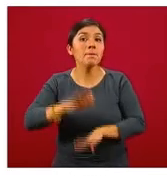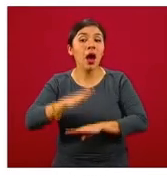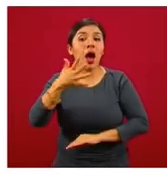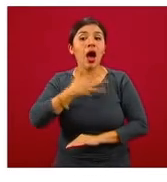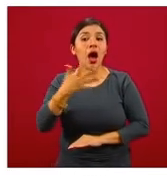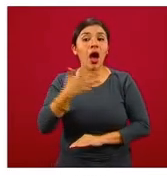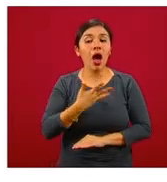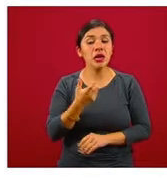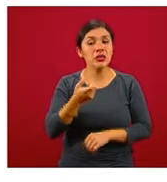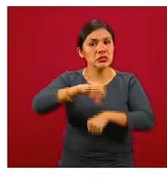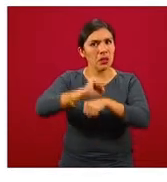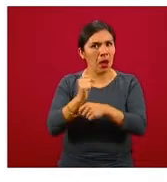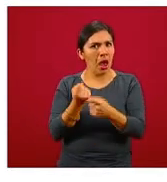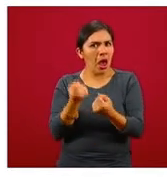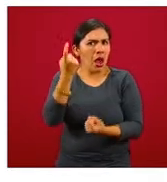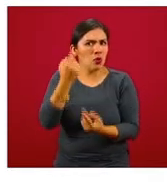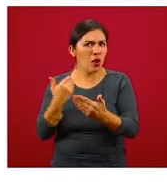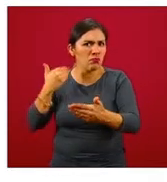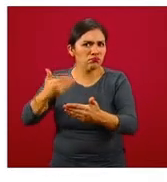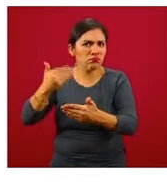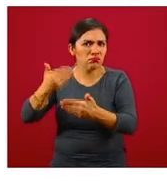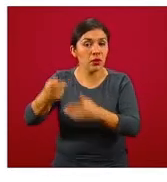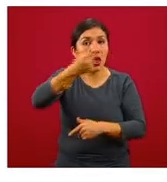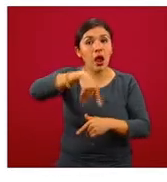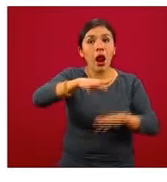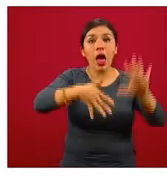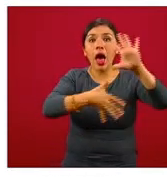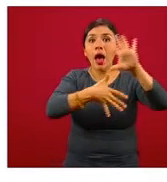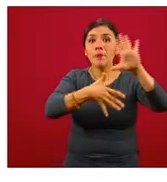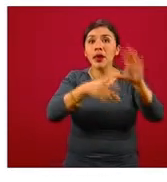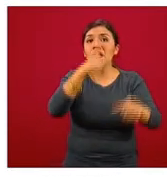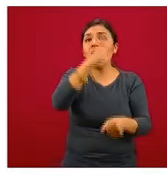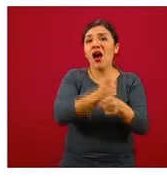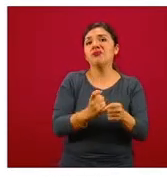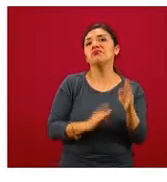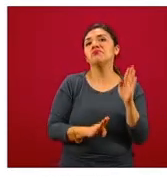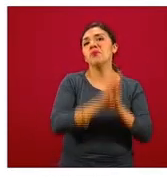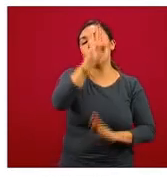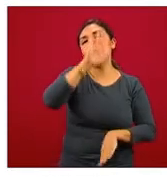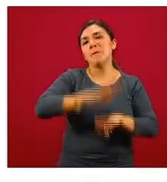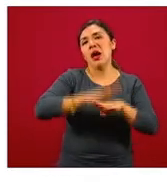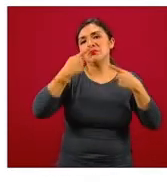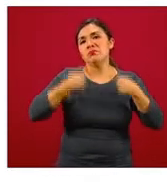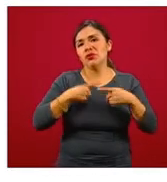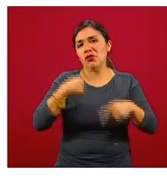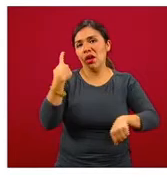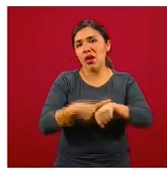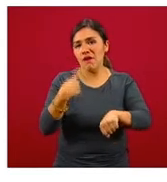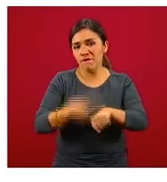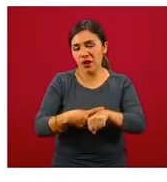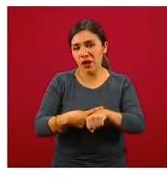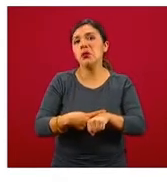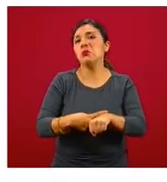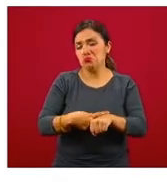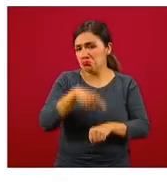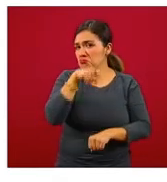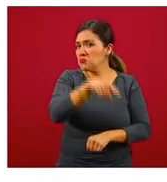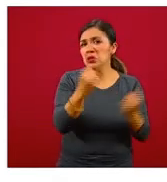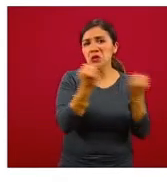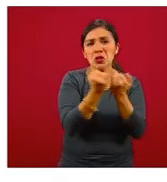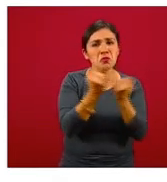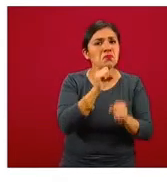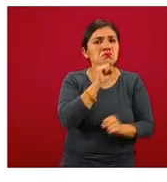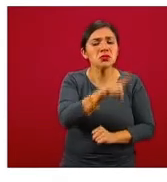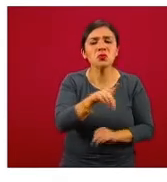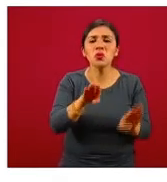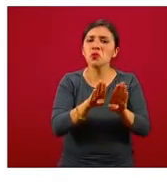is highlighted here is that the Americas has been reflecting, it has the